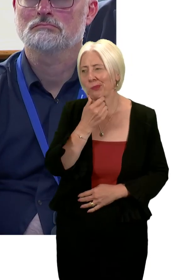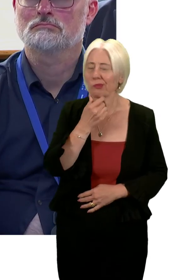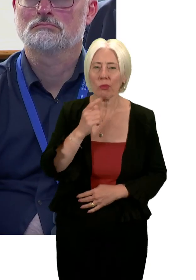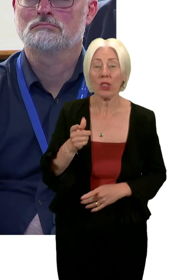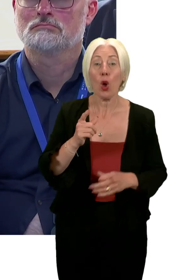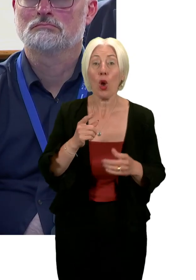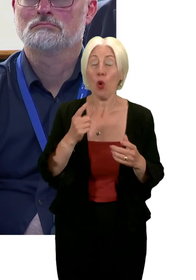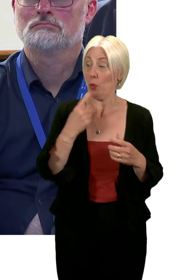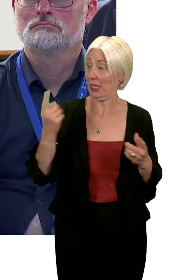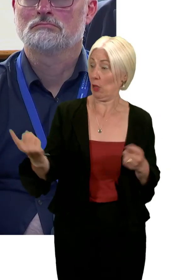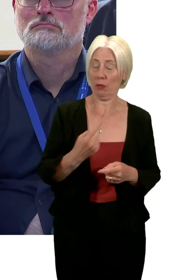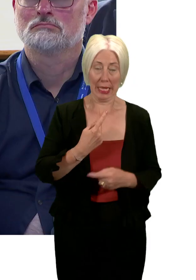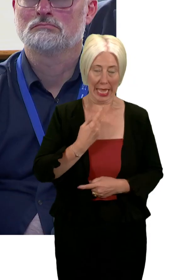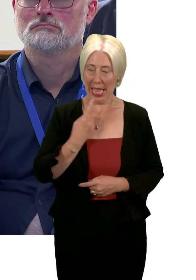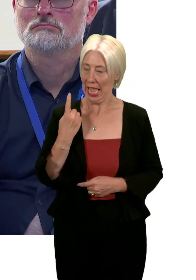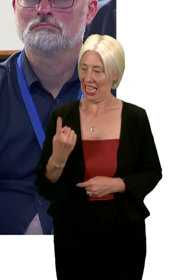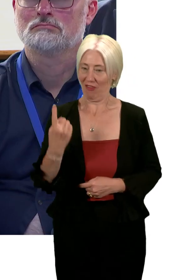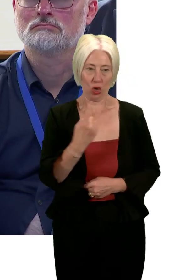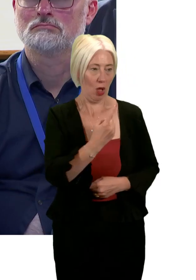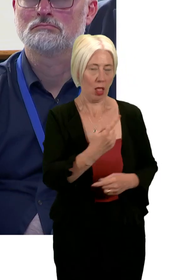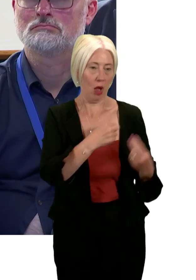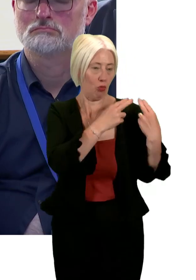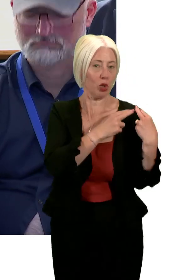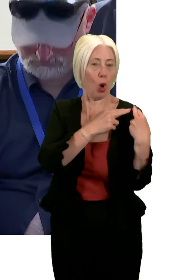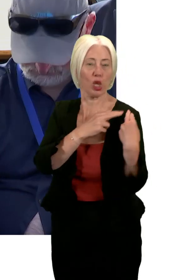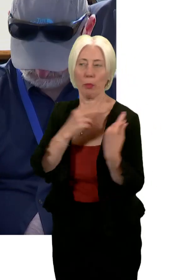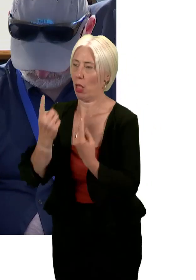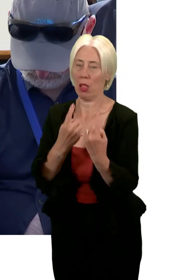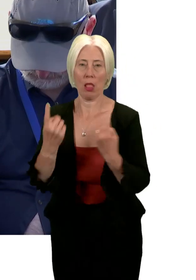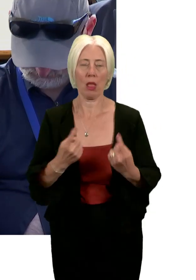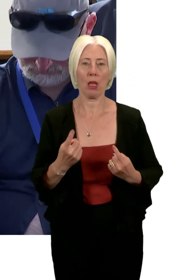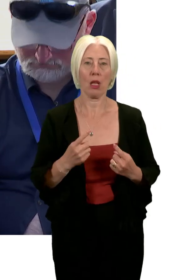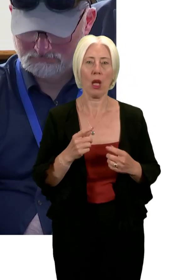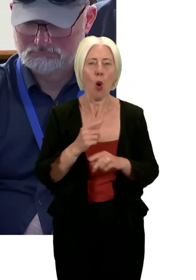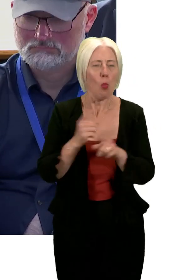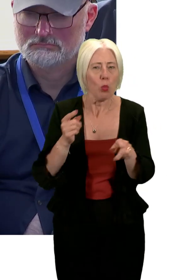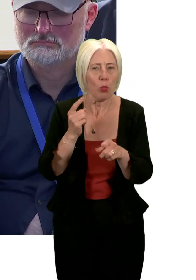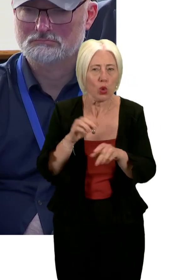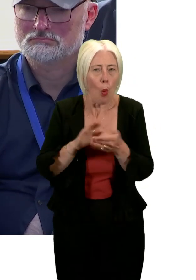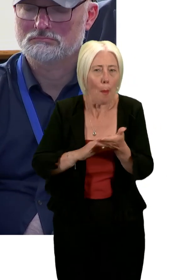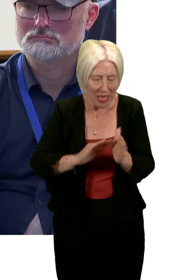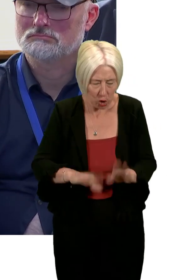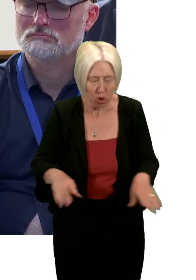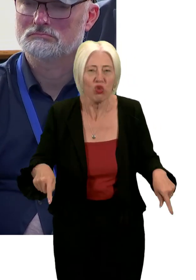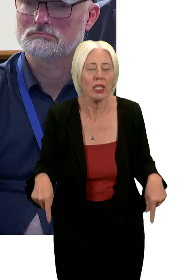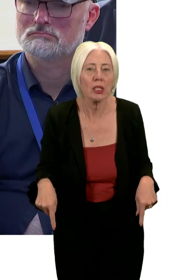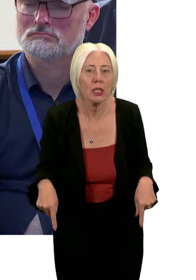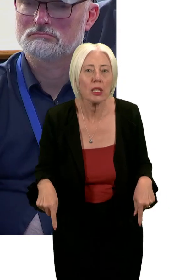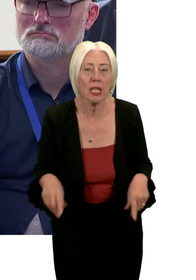about individual responsibility, we surely aren't talking about children. And our children